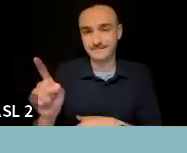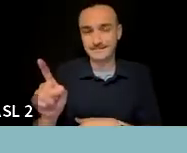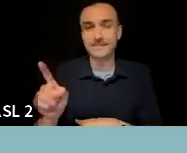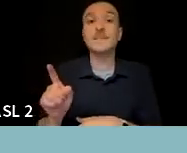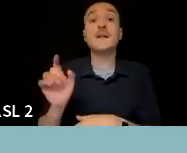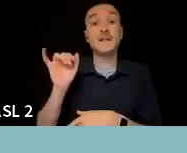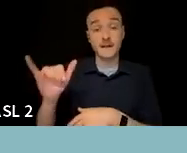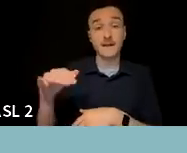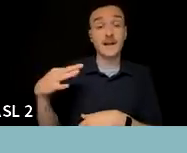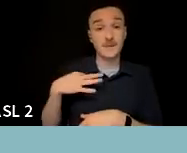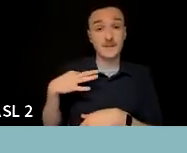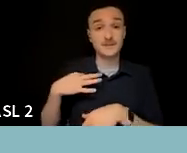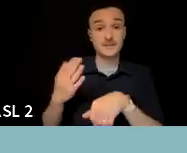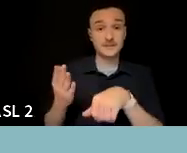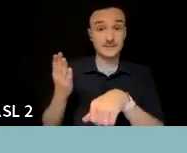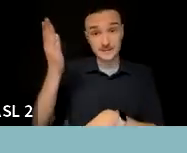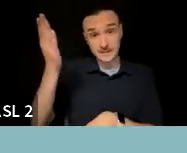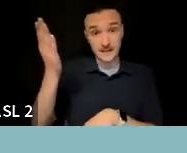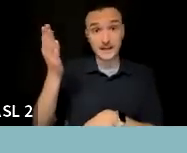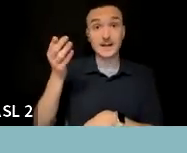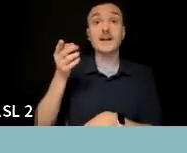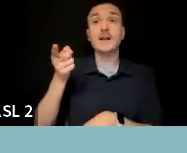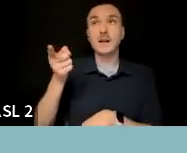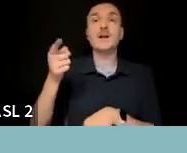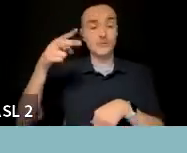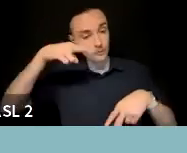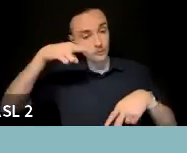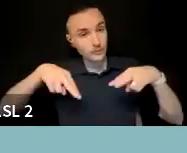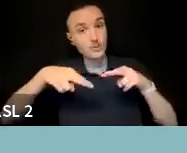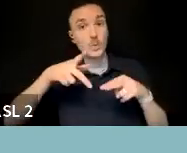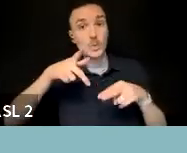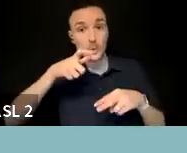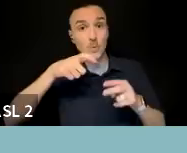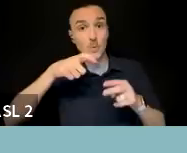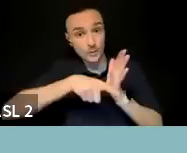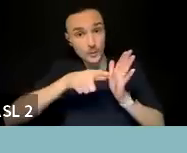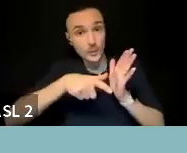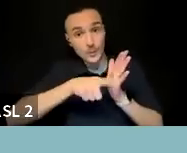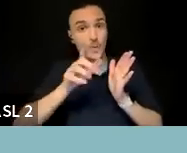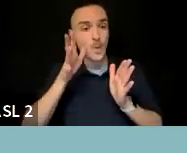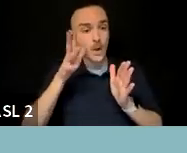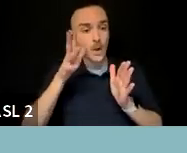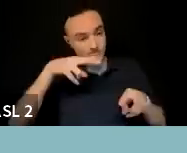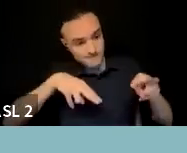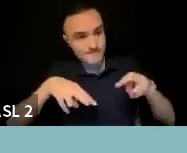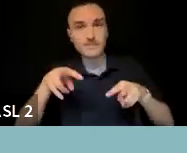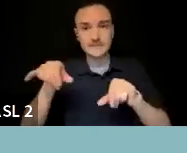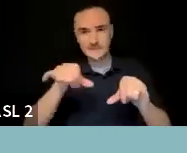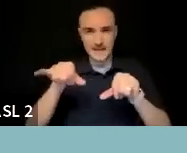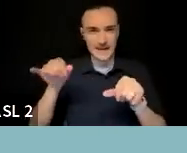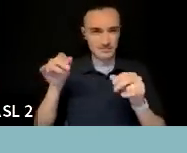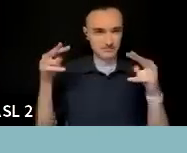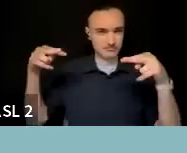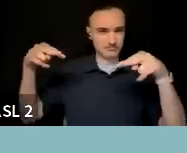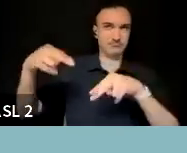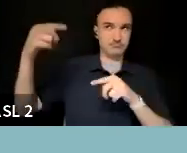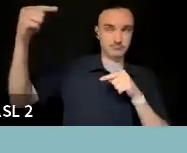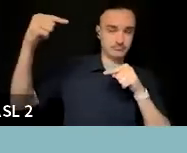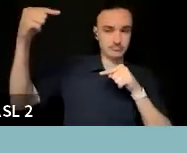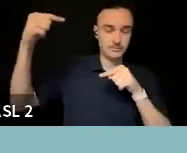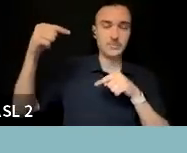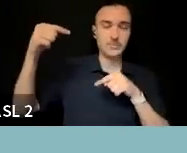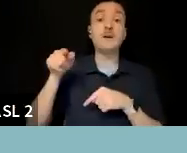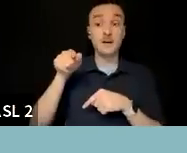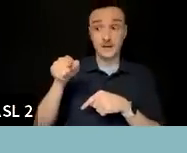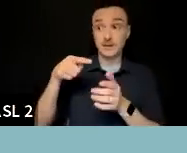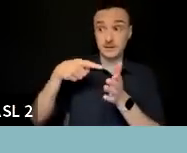staff for funding consideration. It's the applicant's responsibility to check it in ERA Commons and notify us of any assembly issues within the